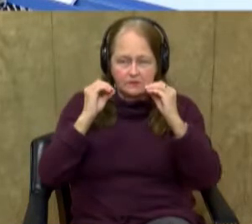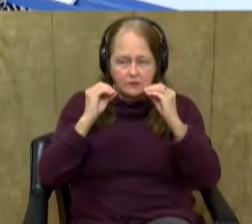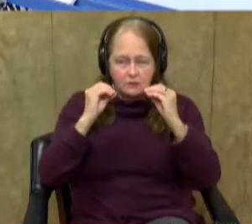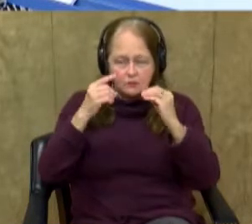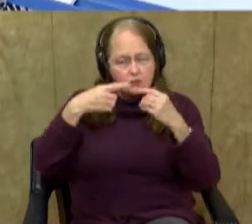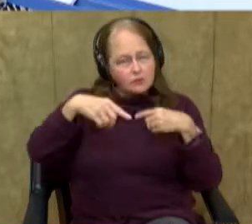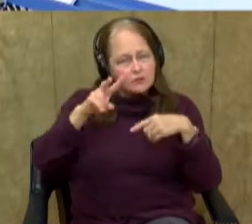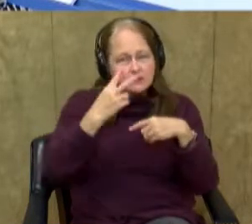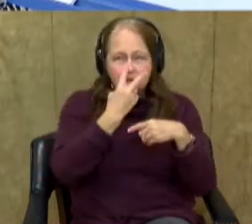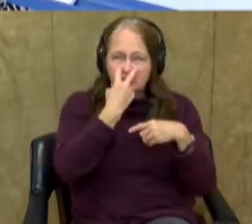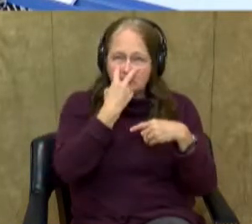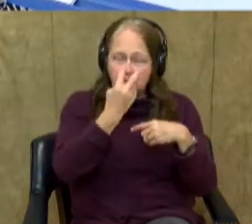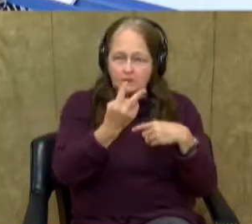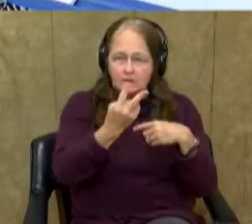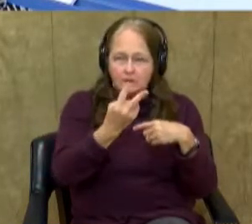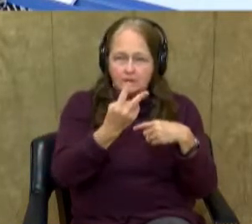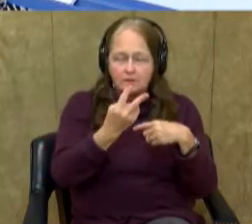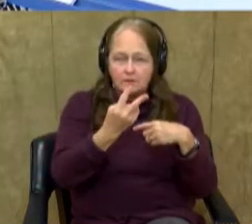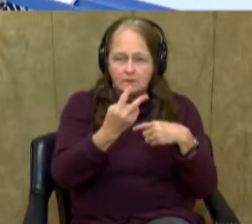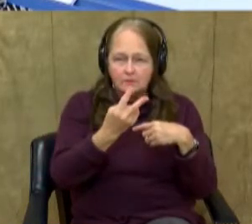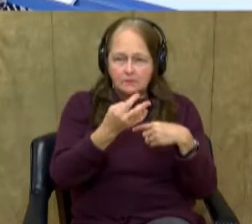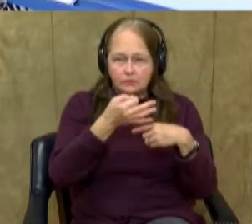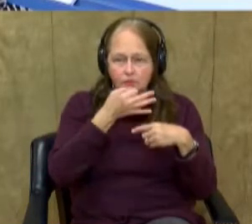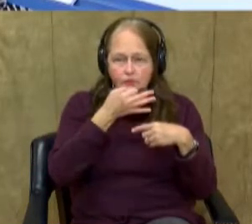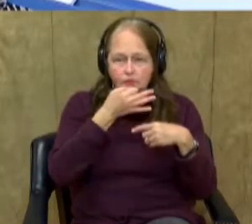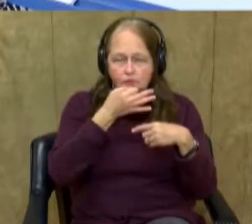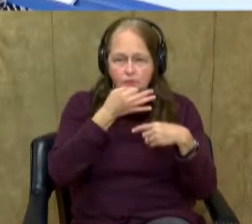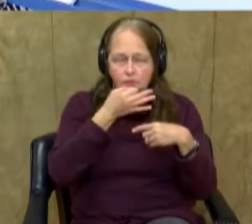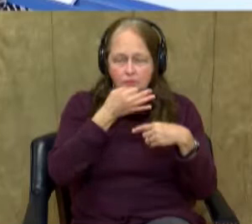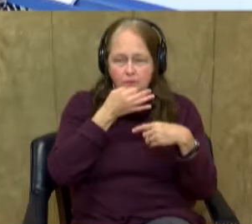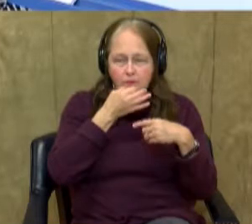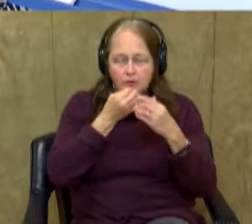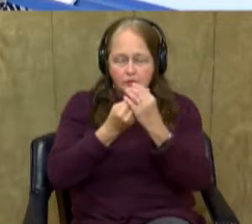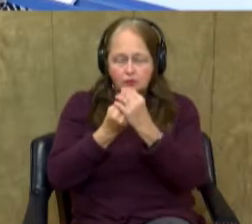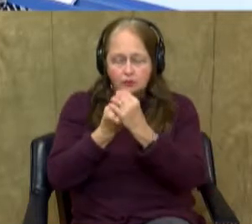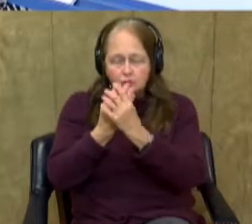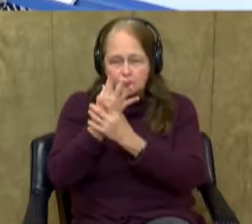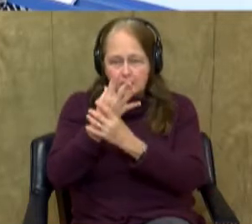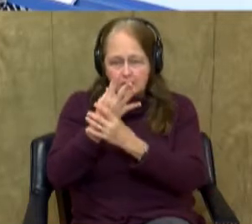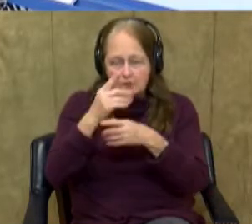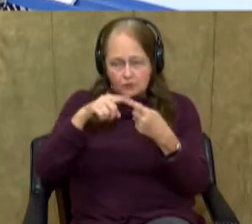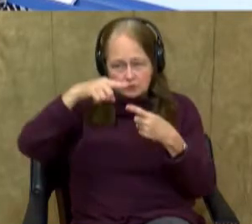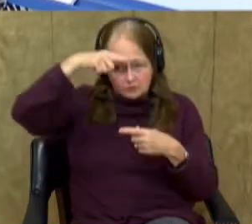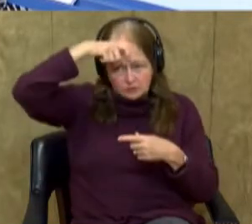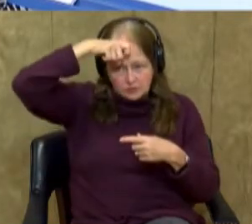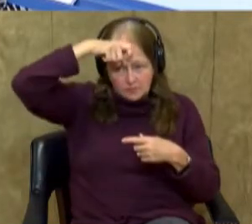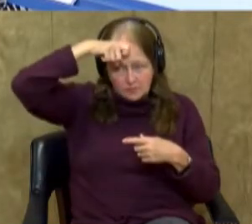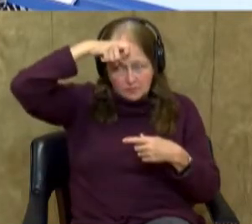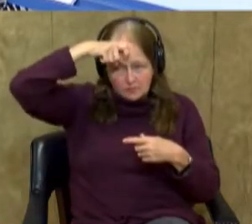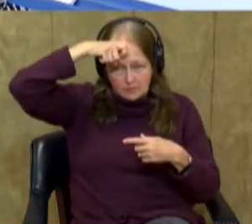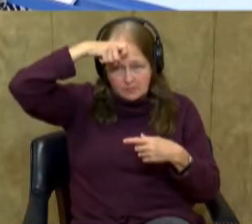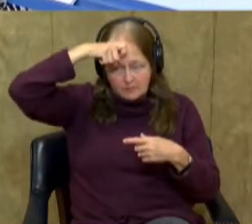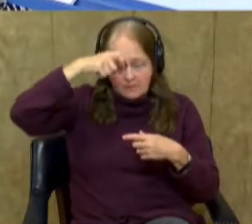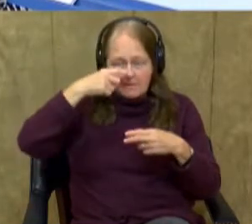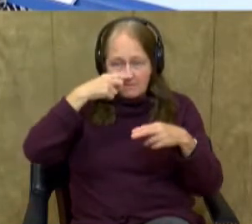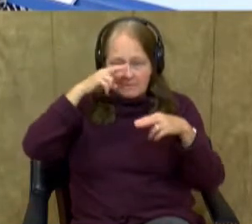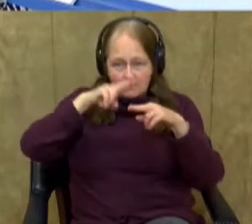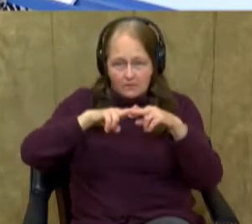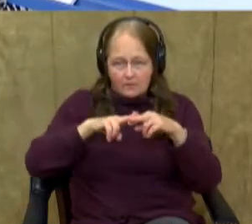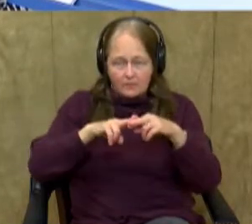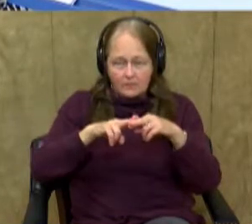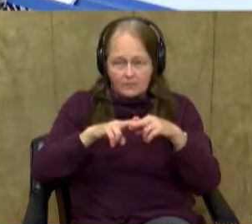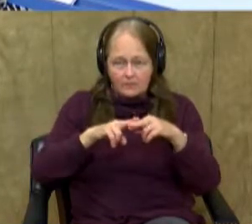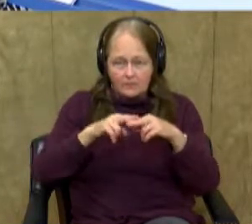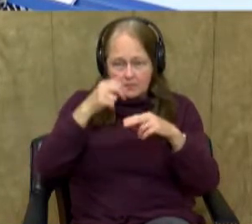be going to see soon when the seasons change from spring to summer. But before we get to our fun stuff, let's start